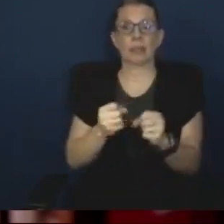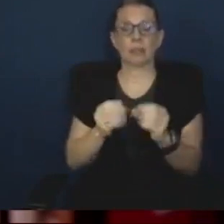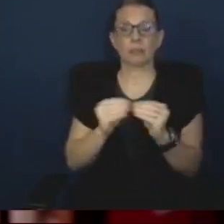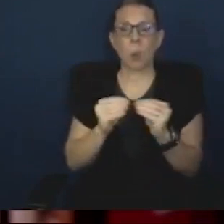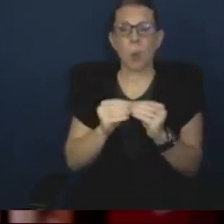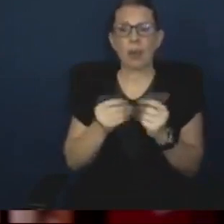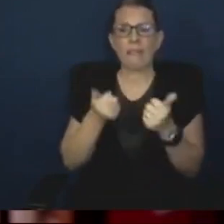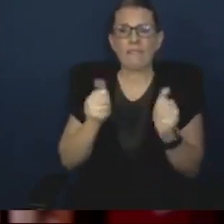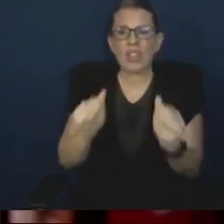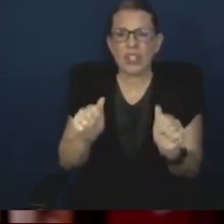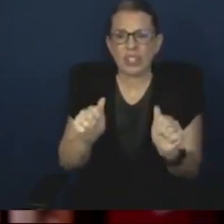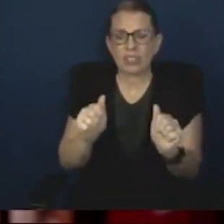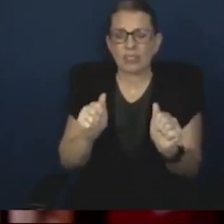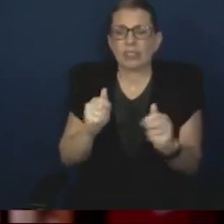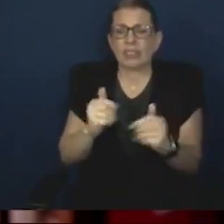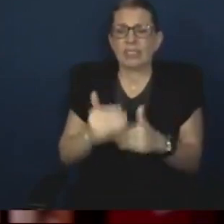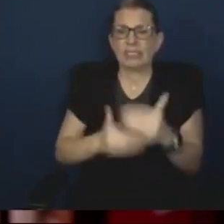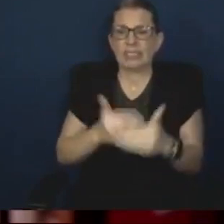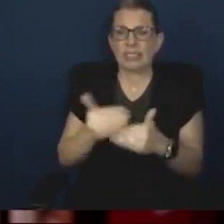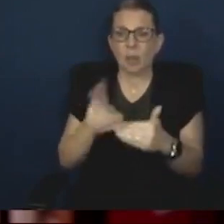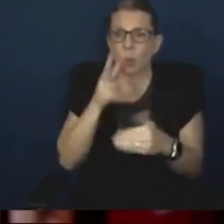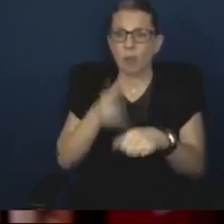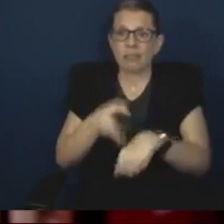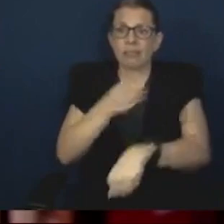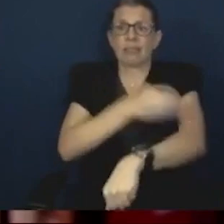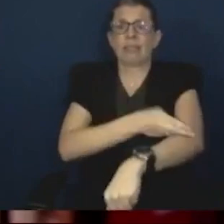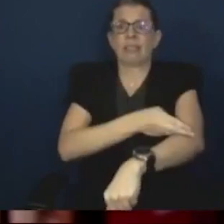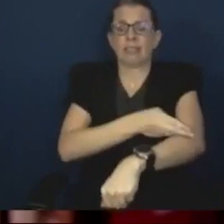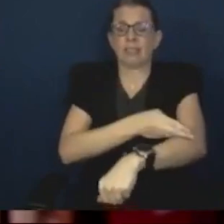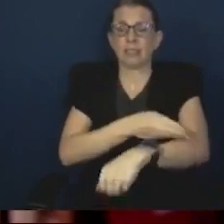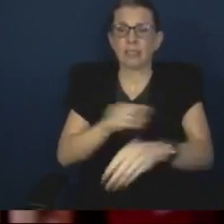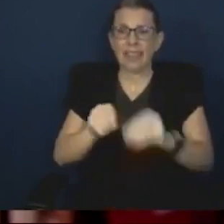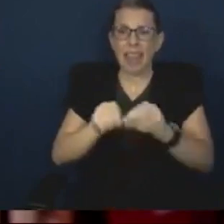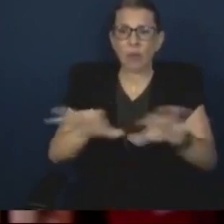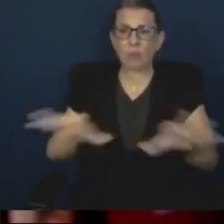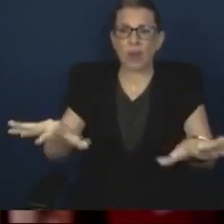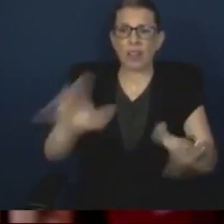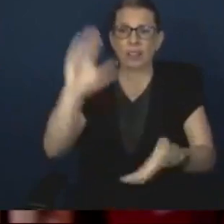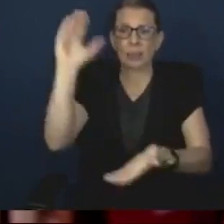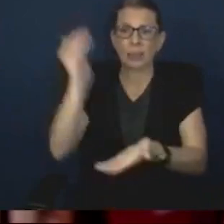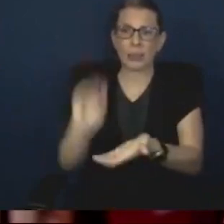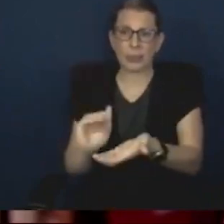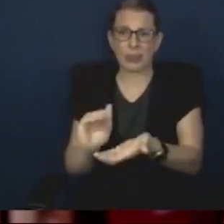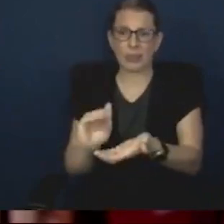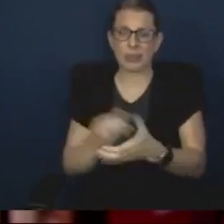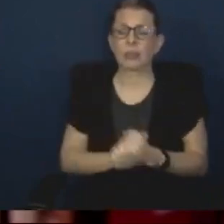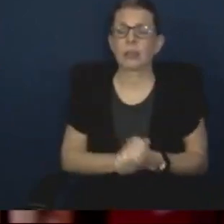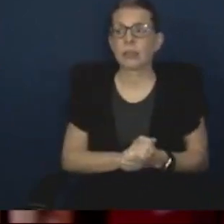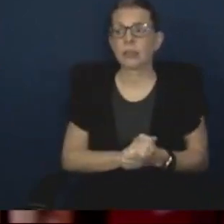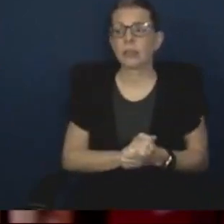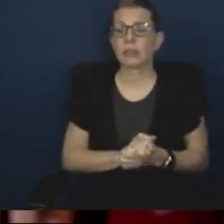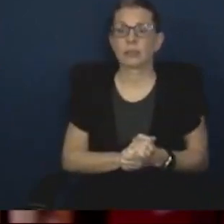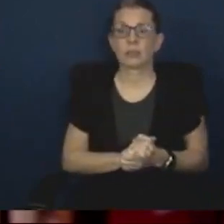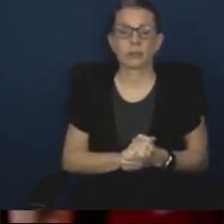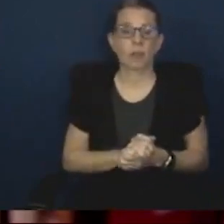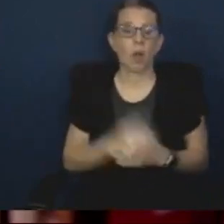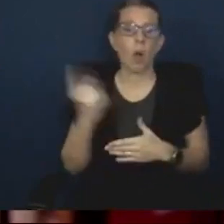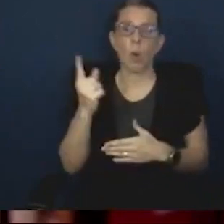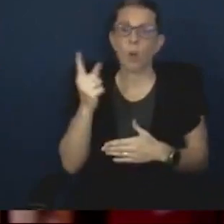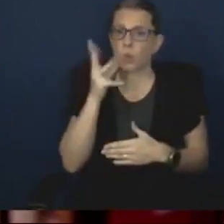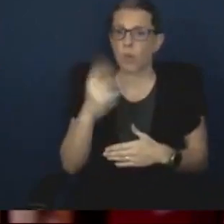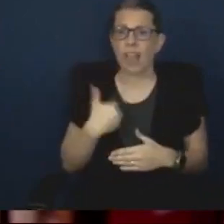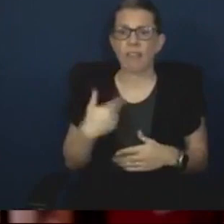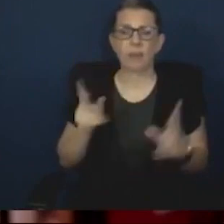it will make a big difference in curtailing the outbreak. So there will always be people who are not going to be vaccinated